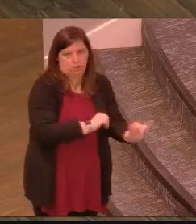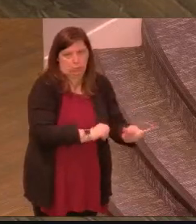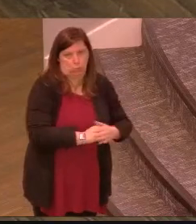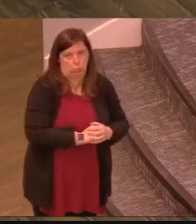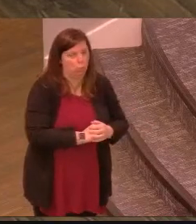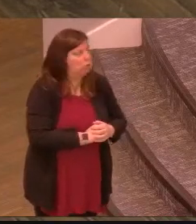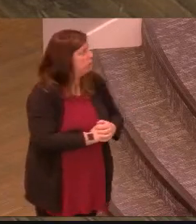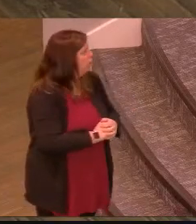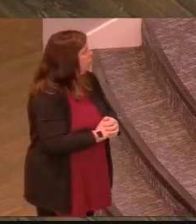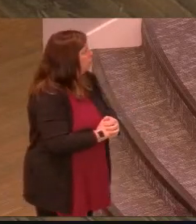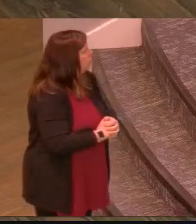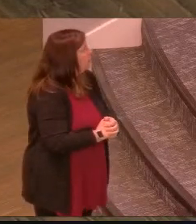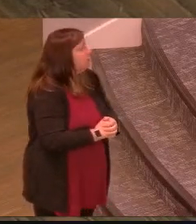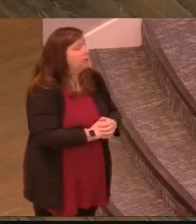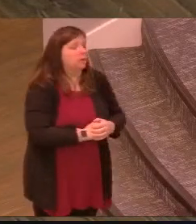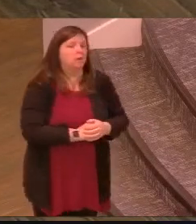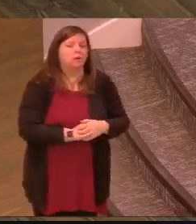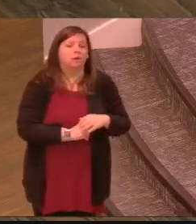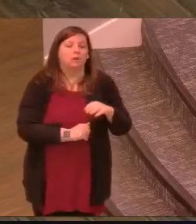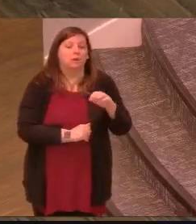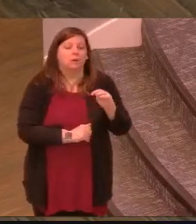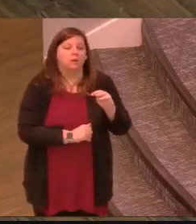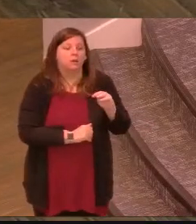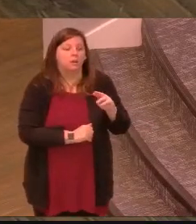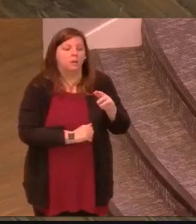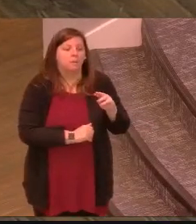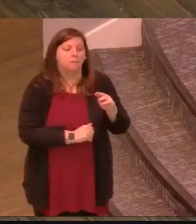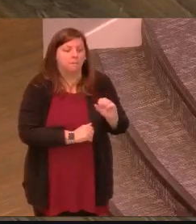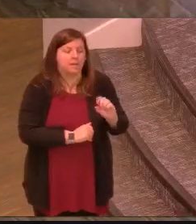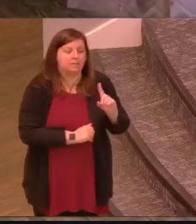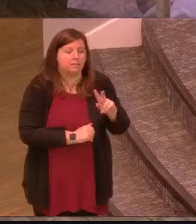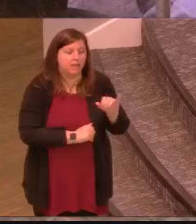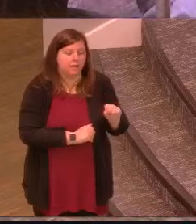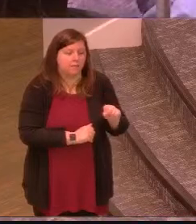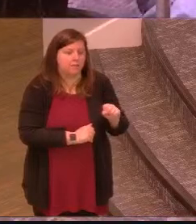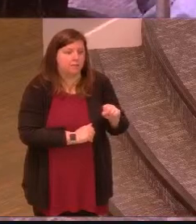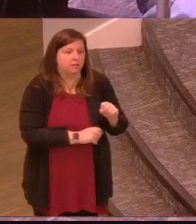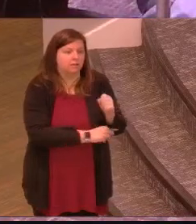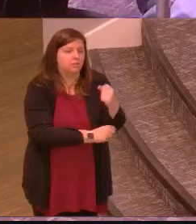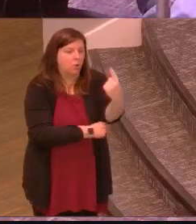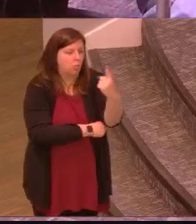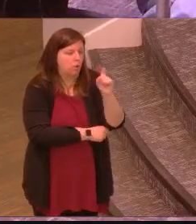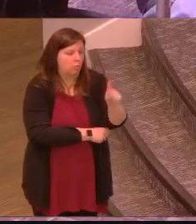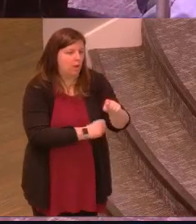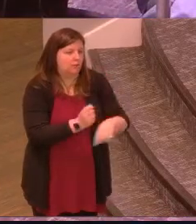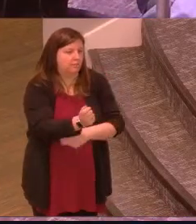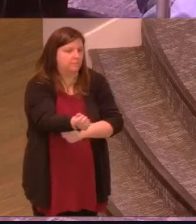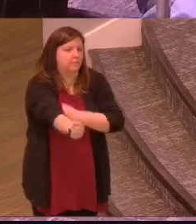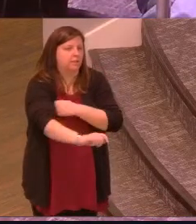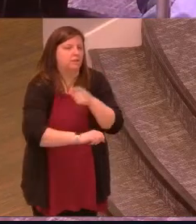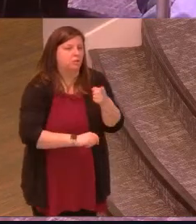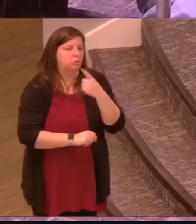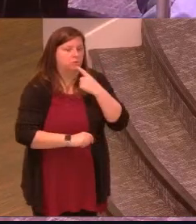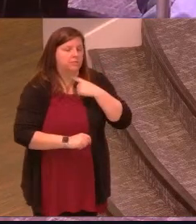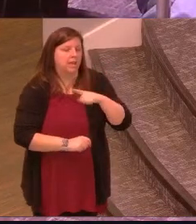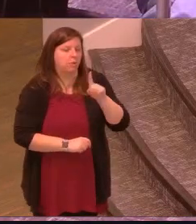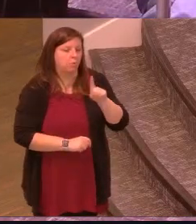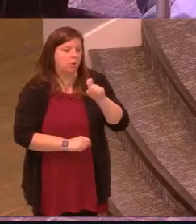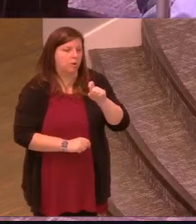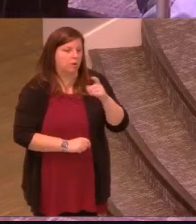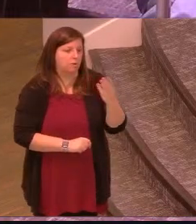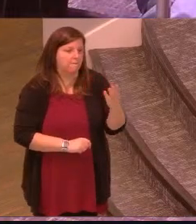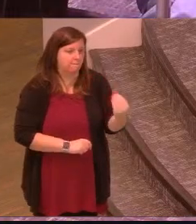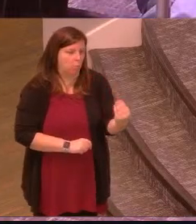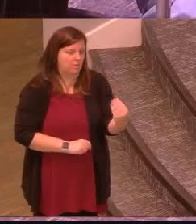You said one question about your G scale. You said you had 114 grades before you started this. Where are you now? 33.